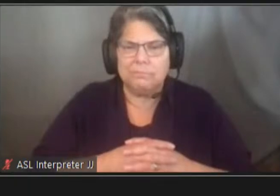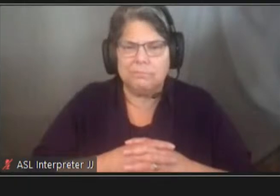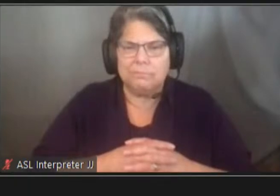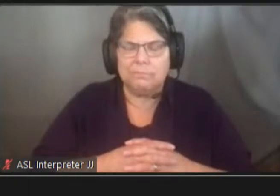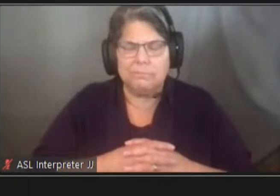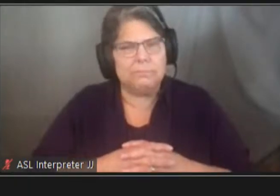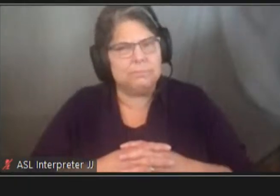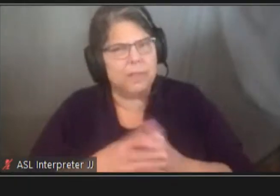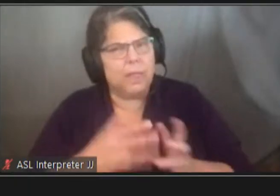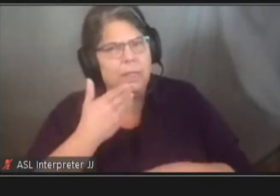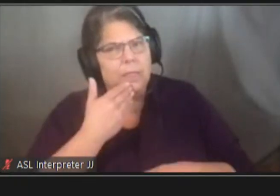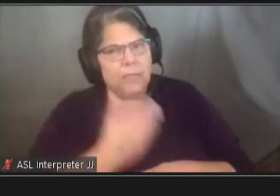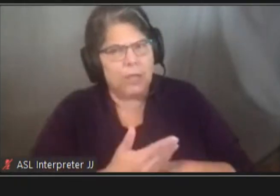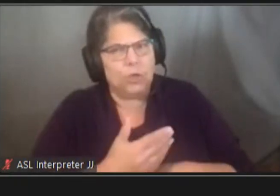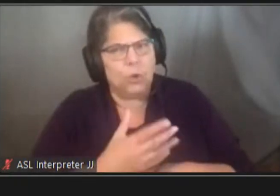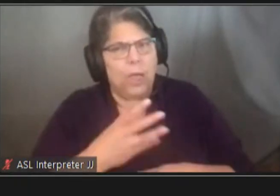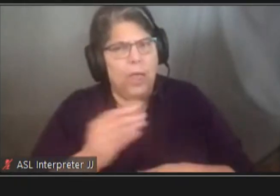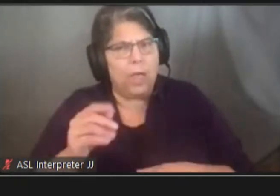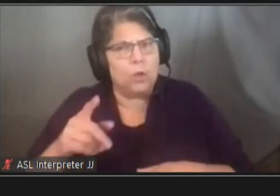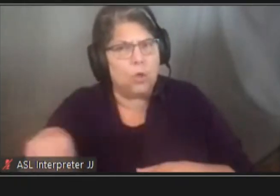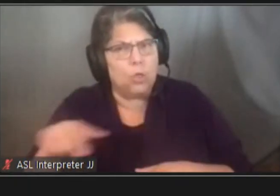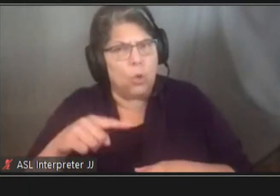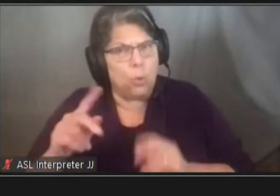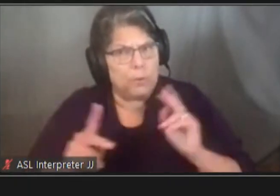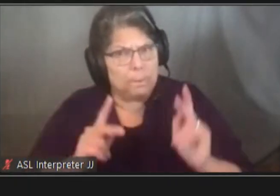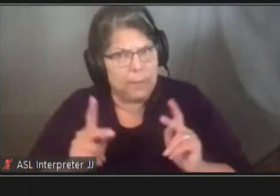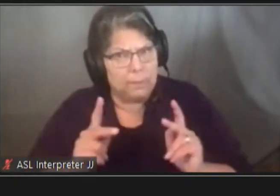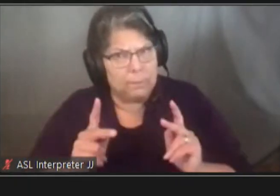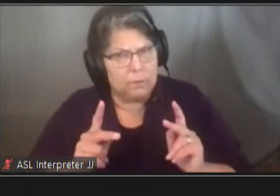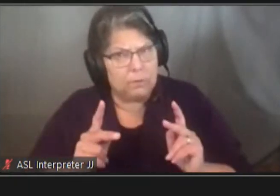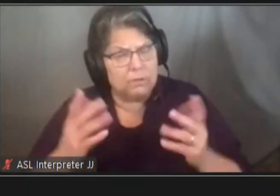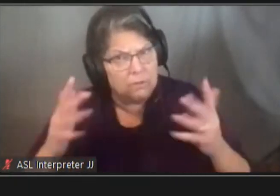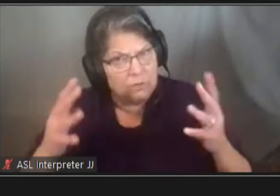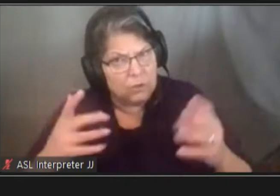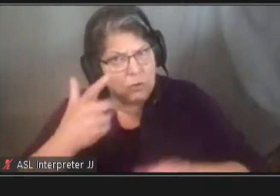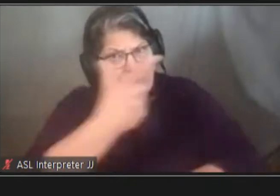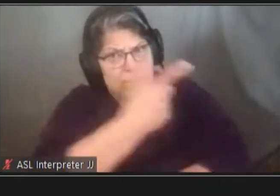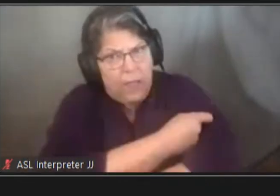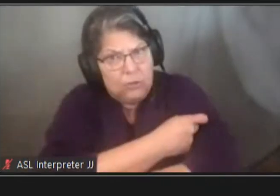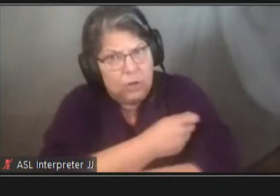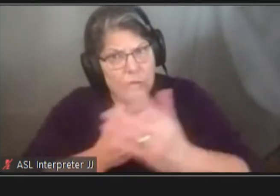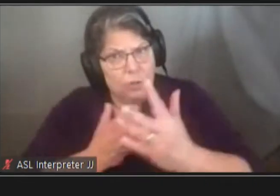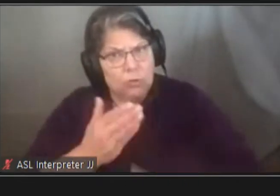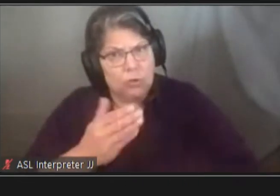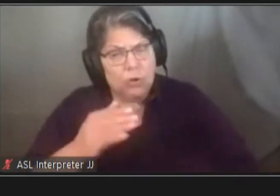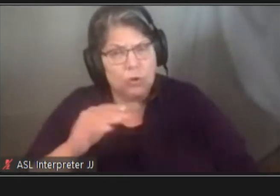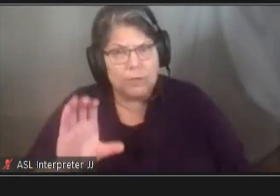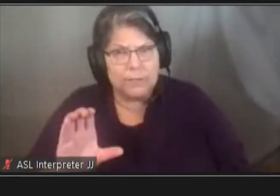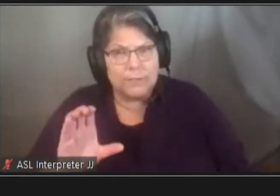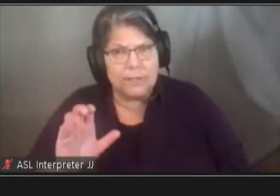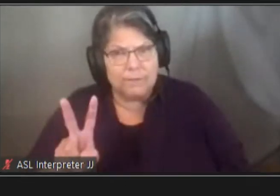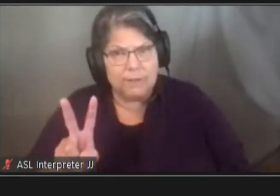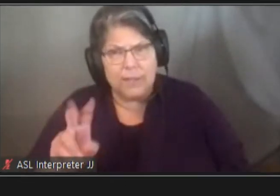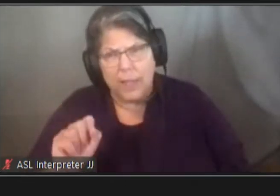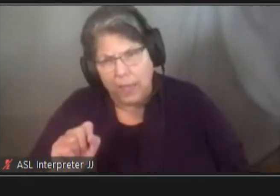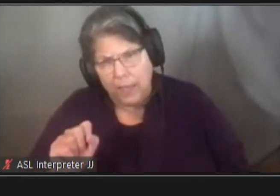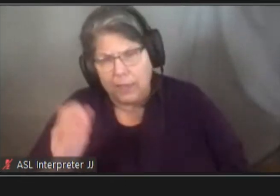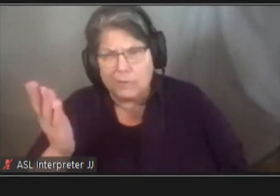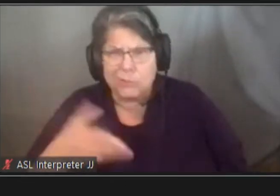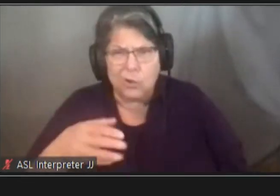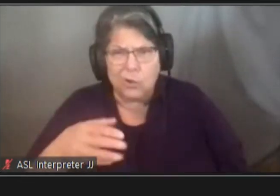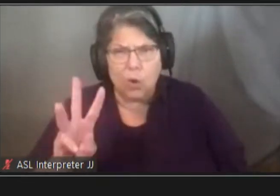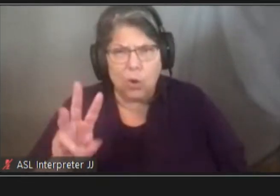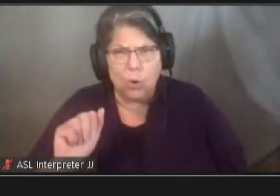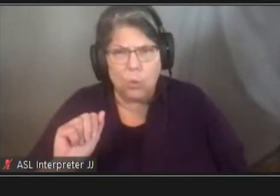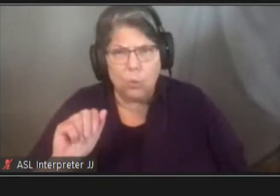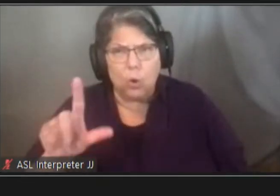Thank you. And were those people vaccinated through the CVS Walgreens program,